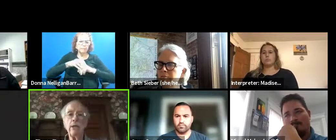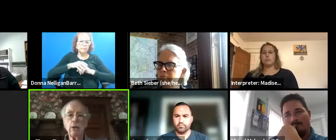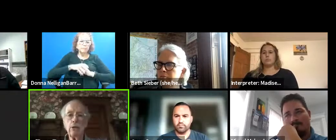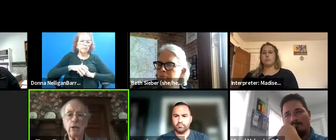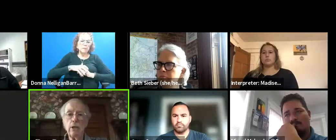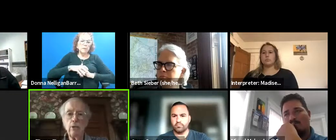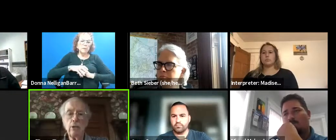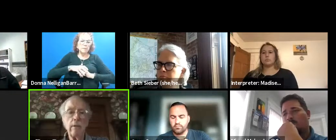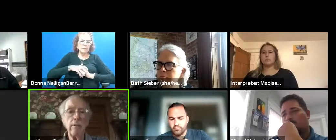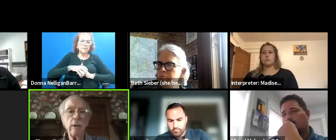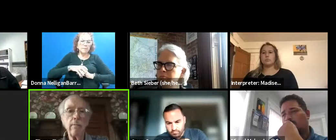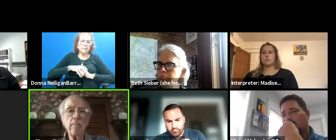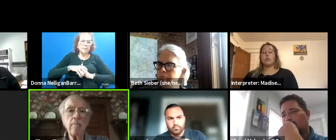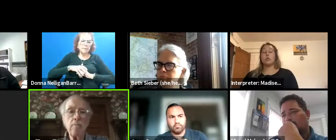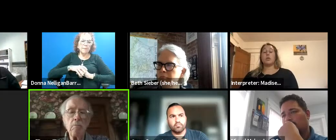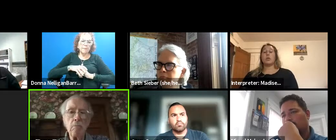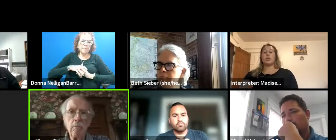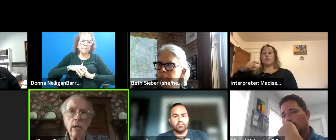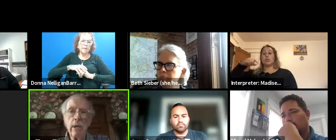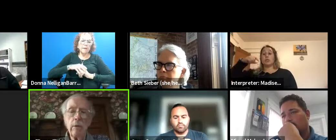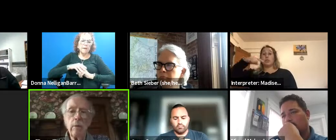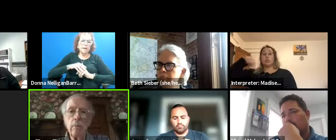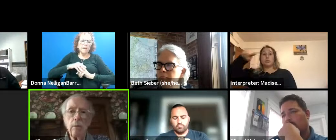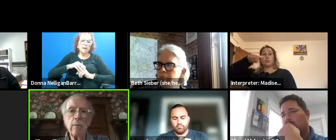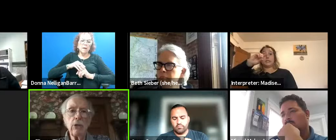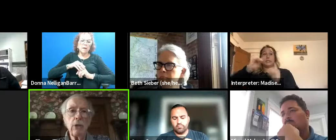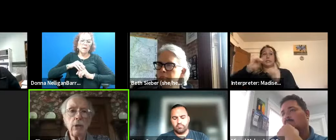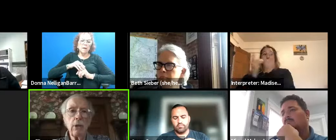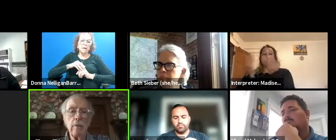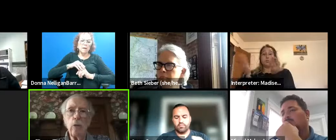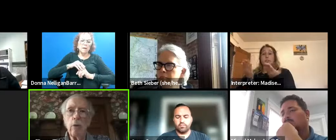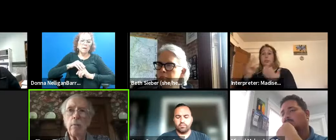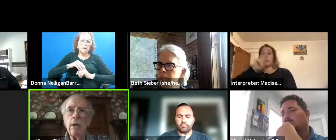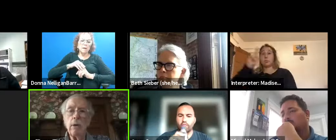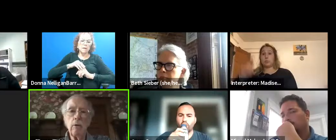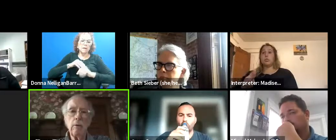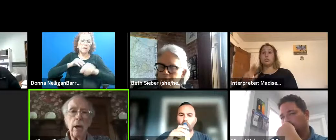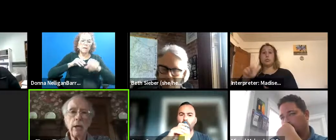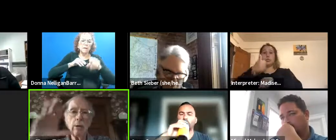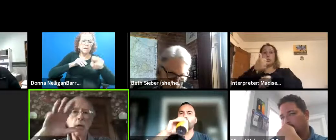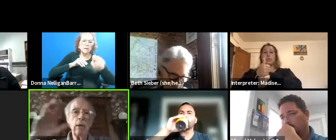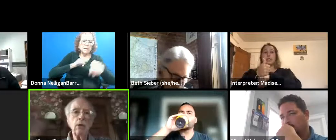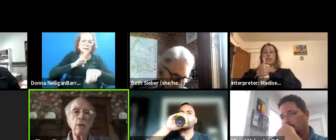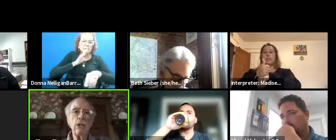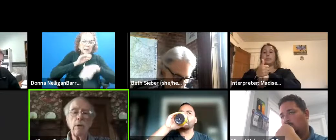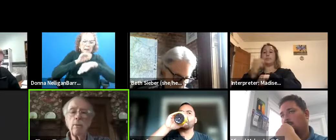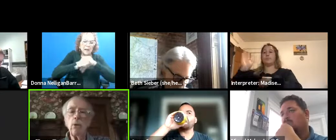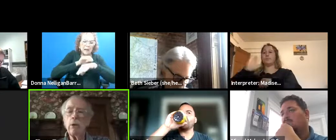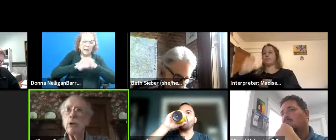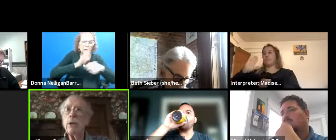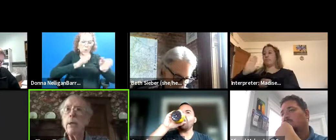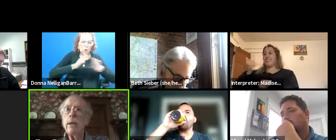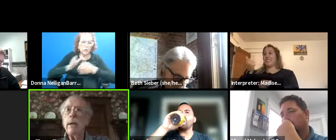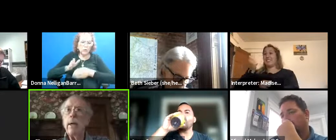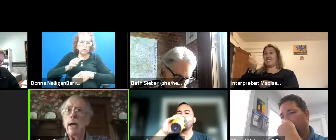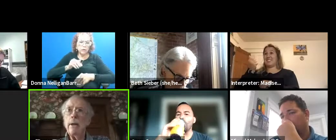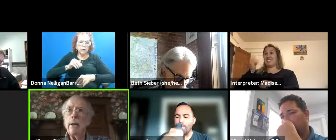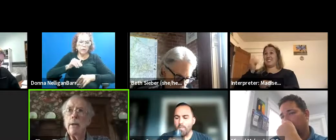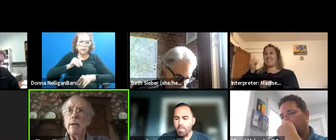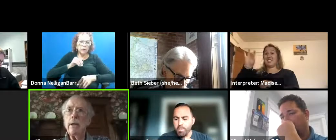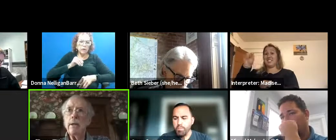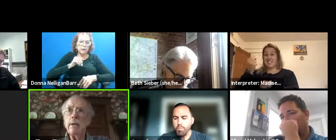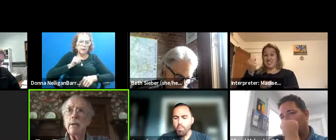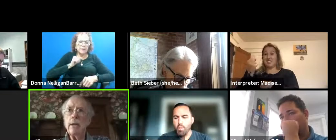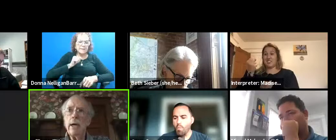well, probably for about 80 years. The districts have been in pretty much their current form with minor tweaks around the borders.